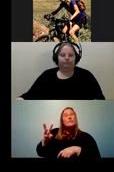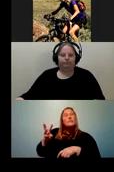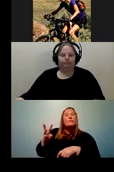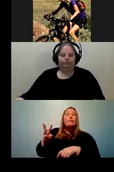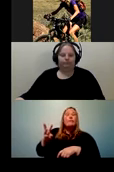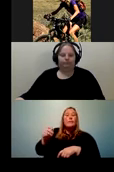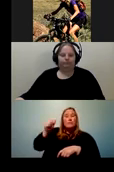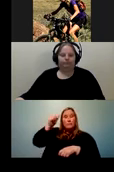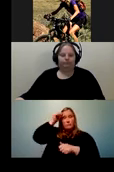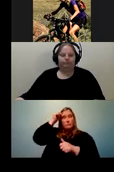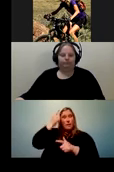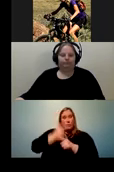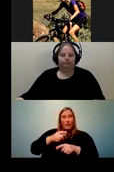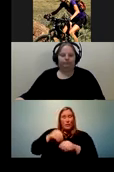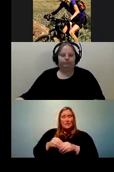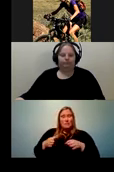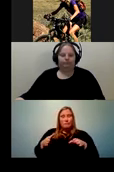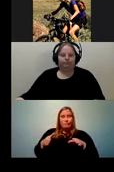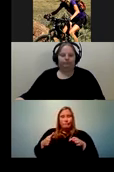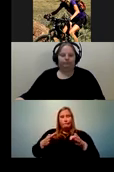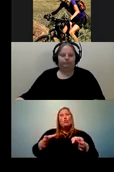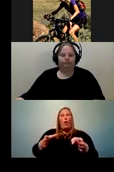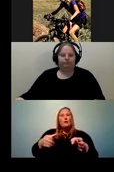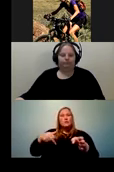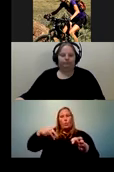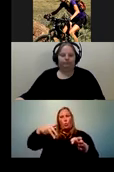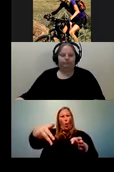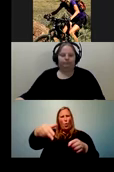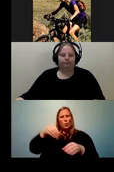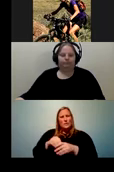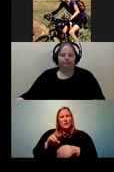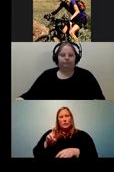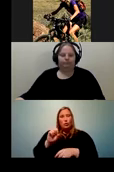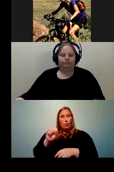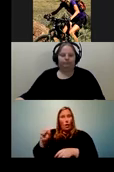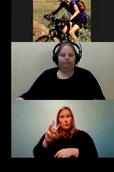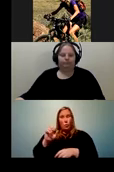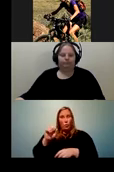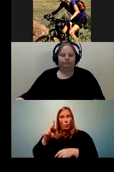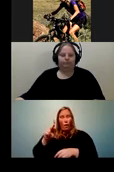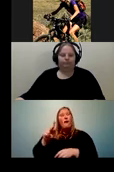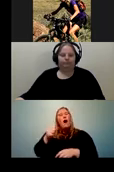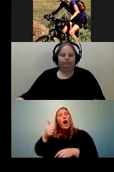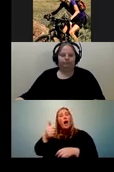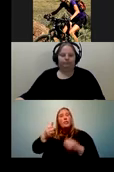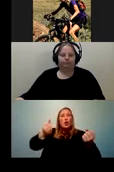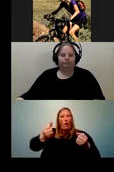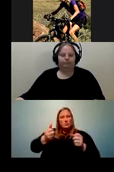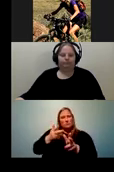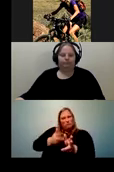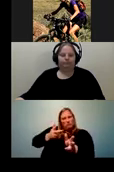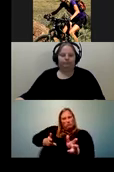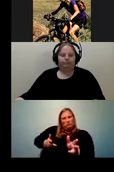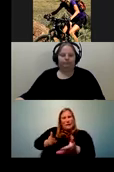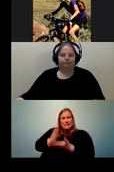he was in a crosswalk, and somebody got frustrated waiting. Other cars had stopped, and they got somebody behind